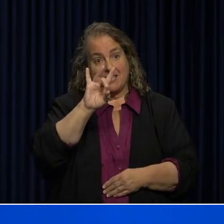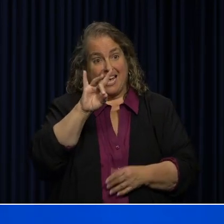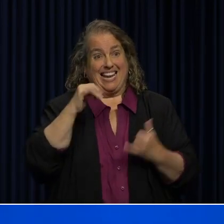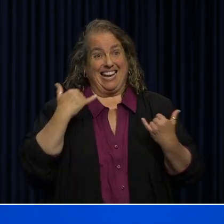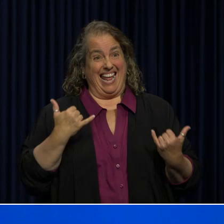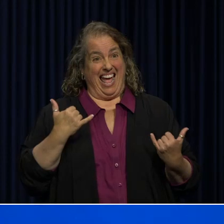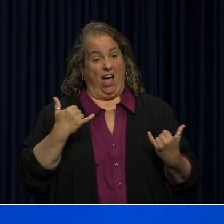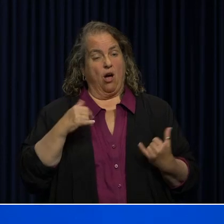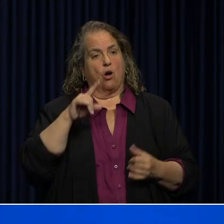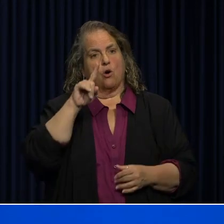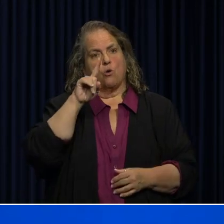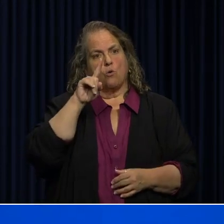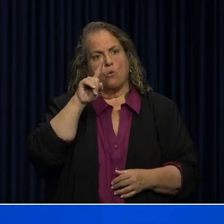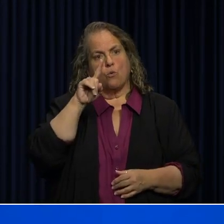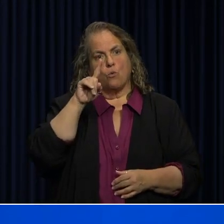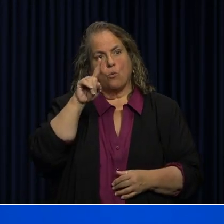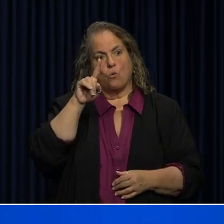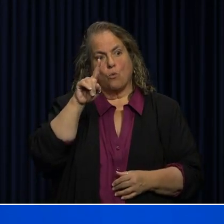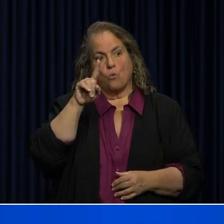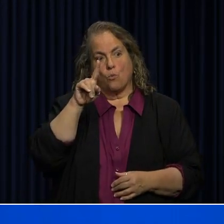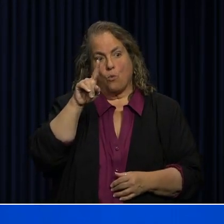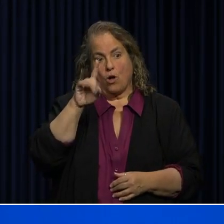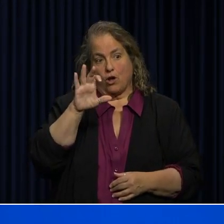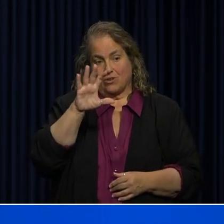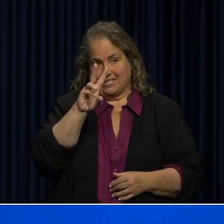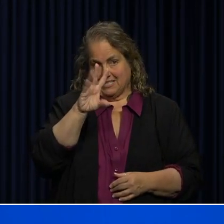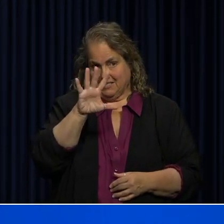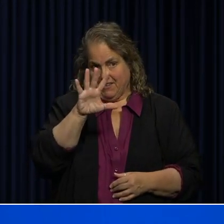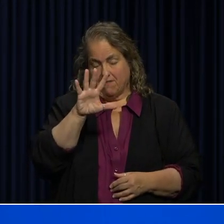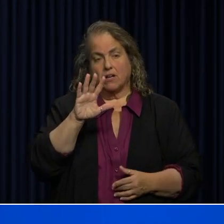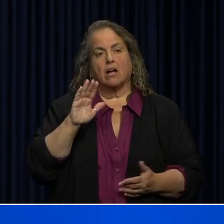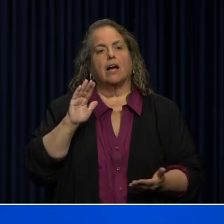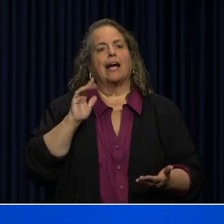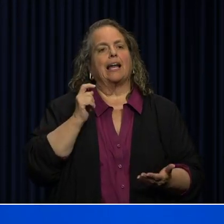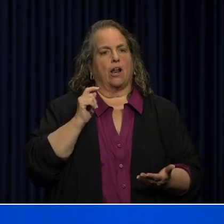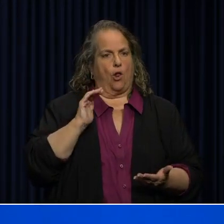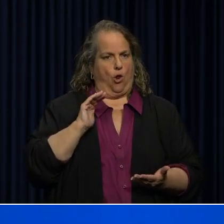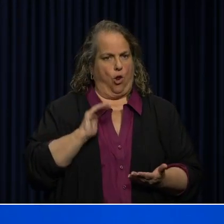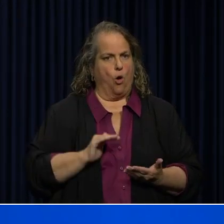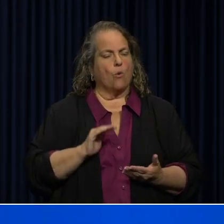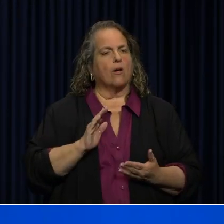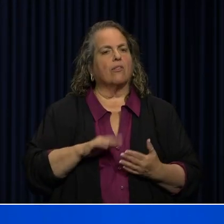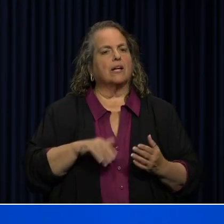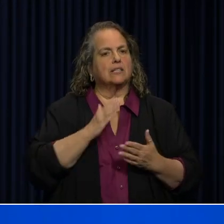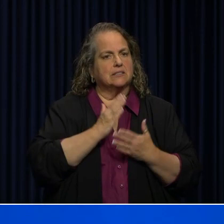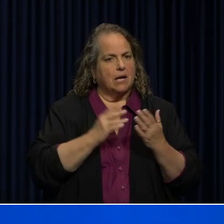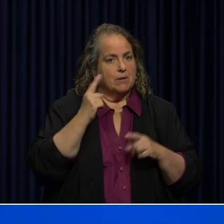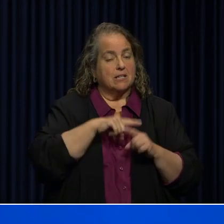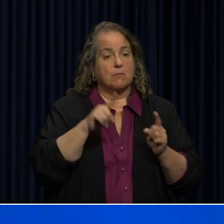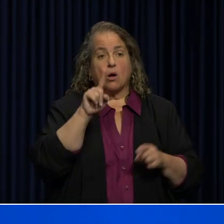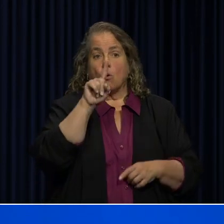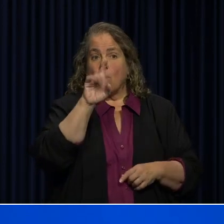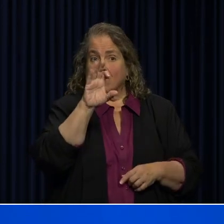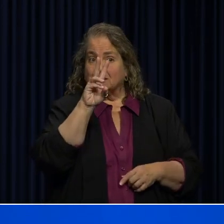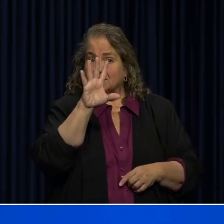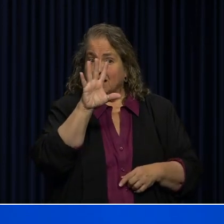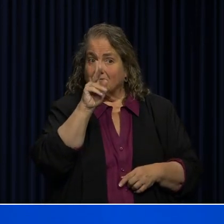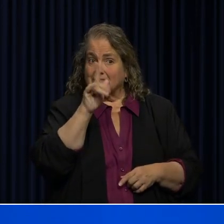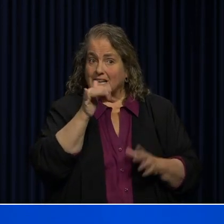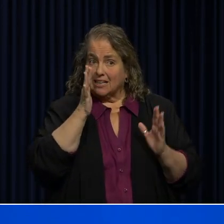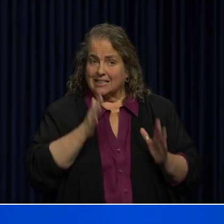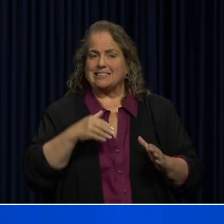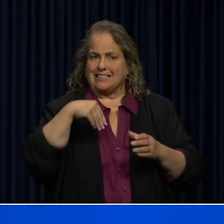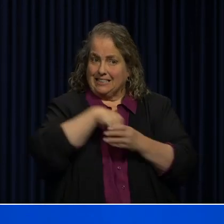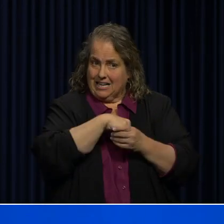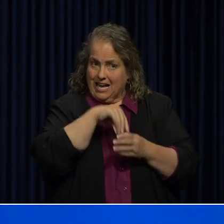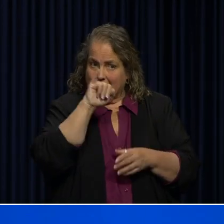A little bit lower than we've seen on some days, but still 165 Kentuckians. Really important to be